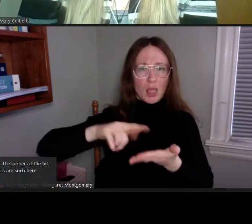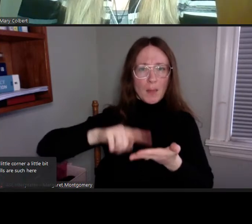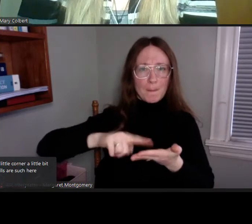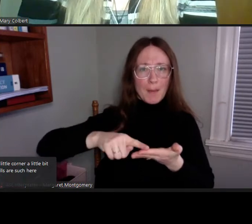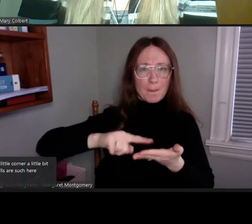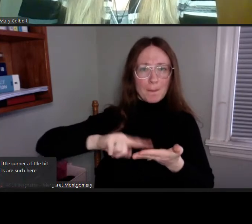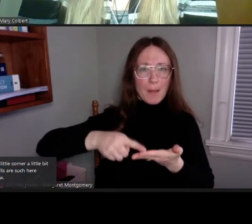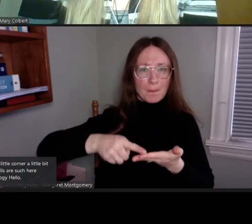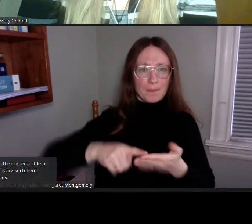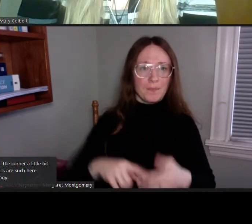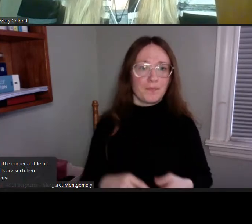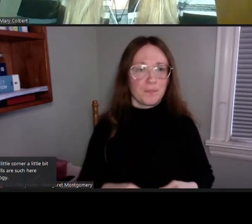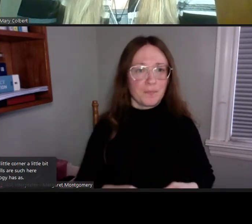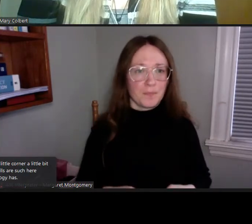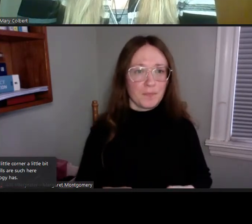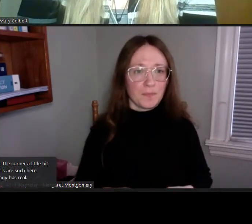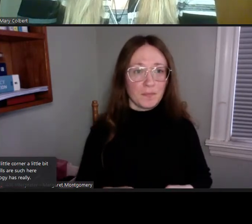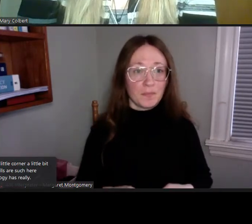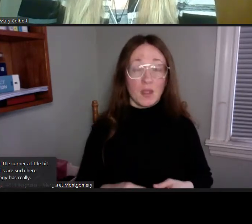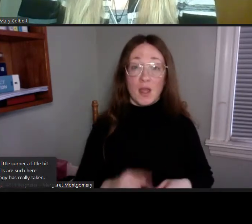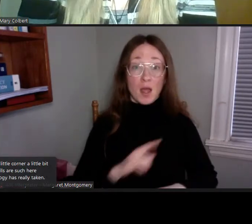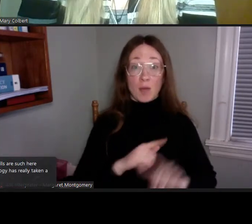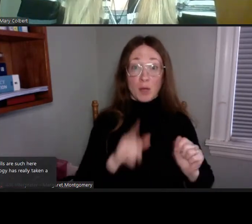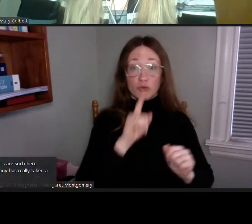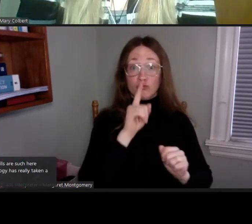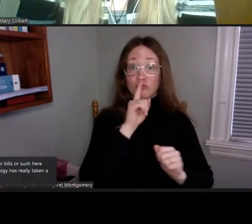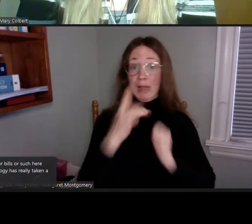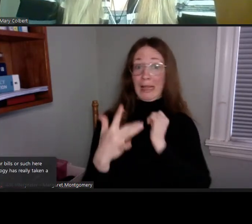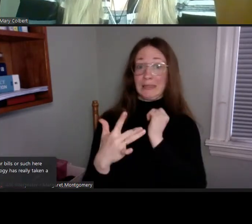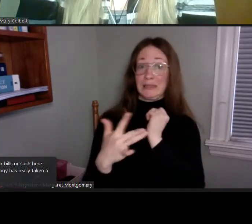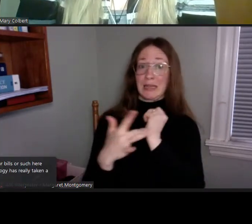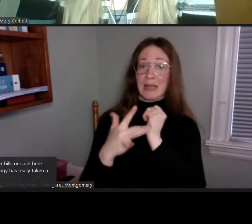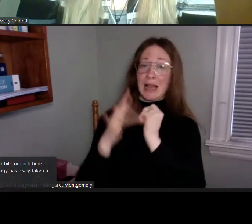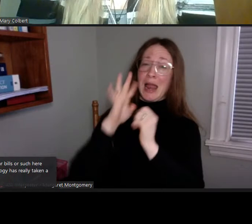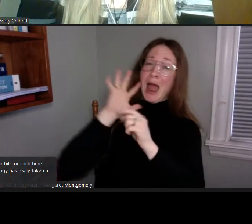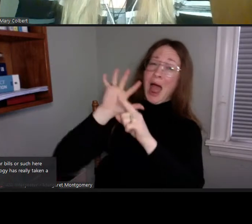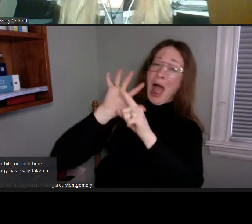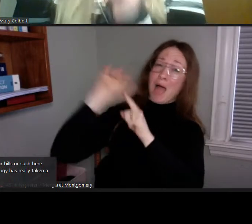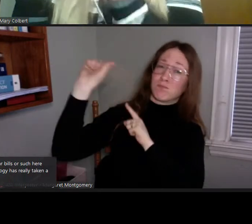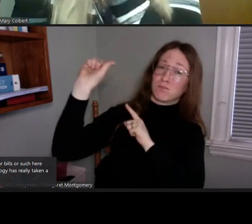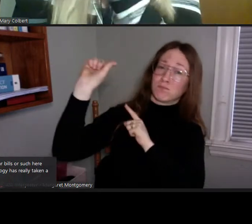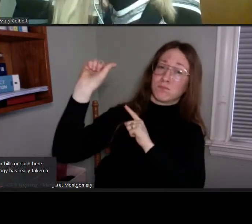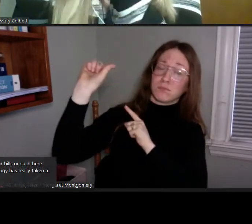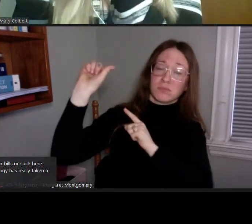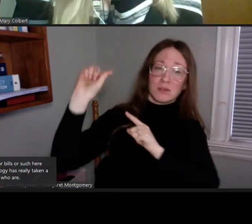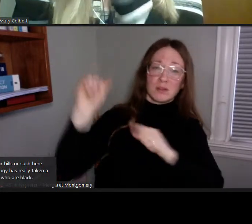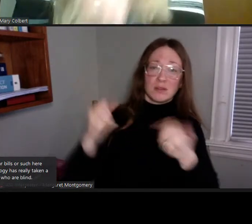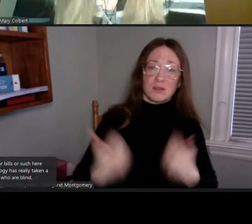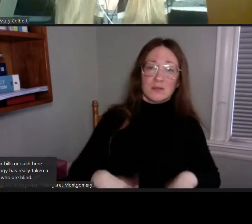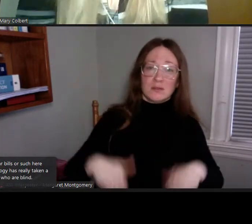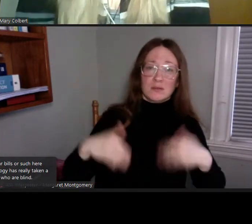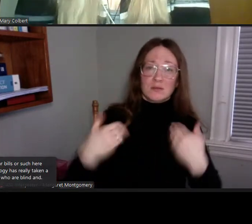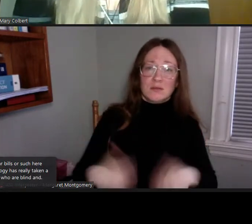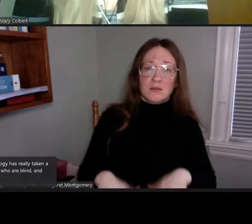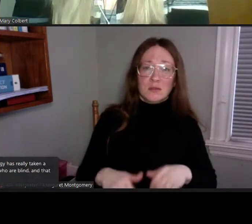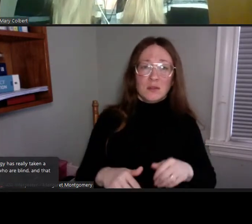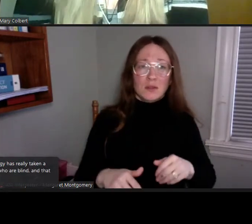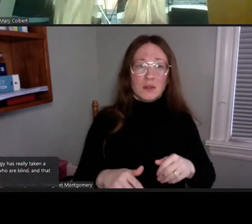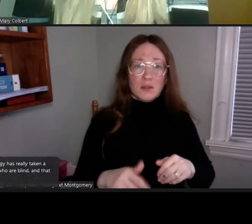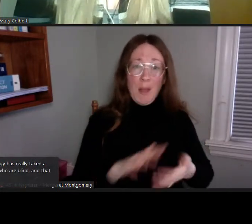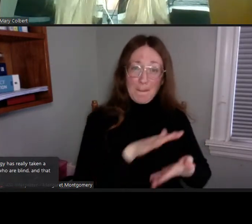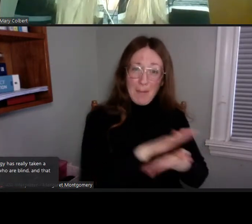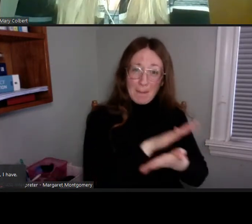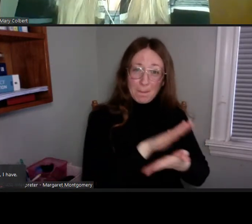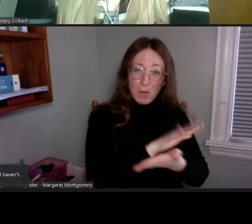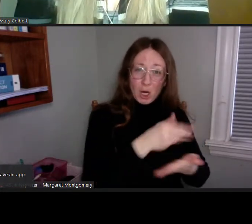where technology has really taken a leap for individuals with who are blind. And that is,